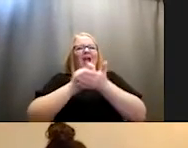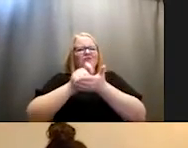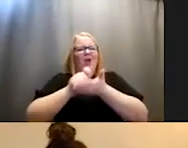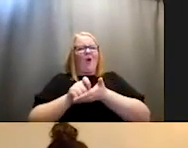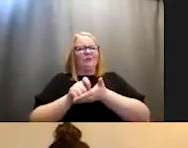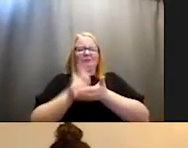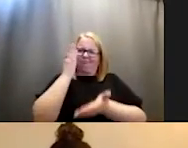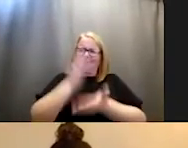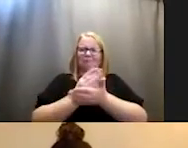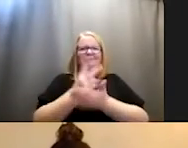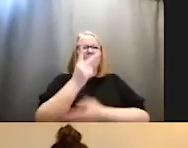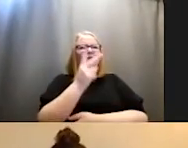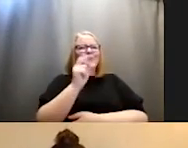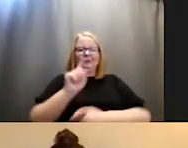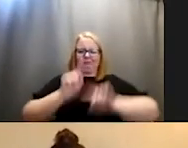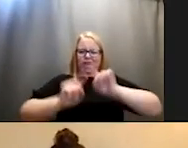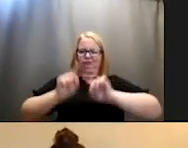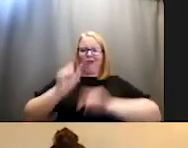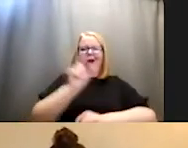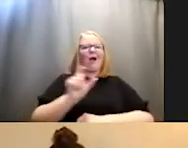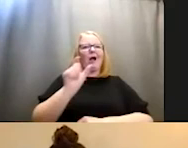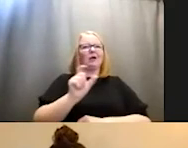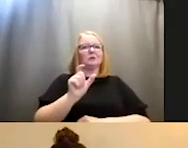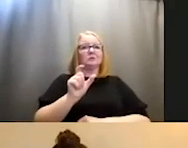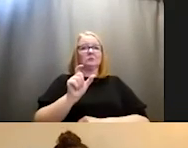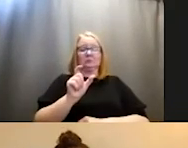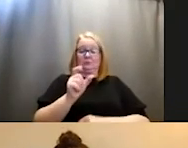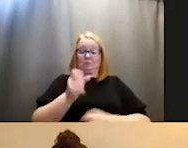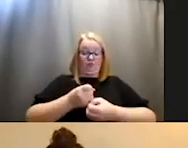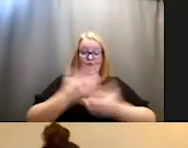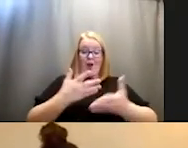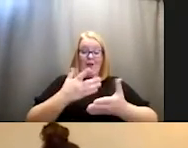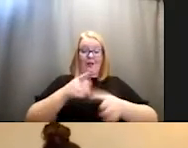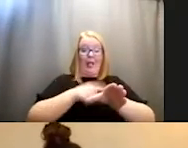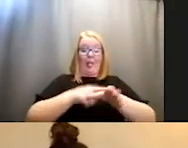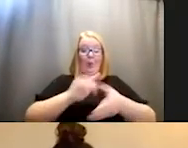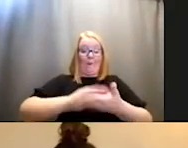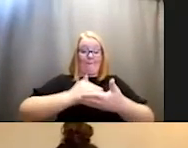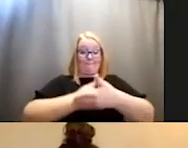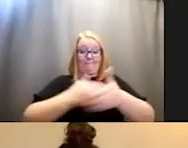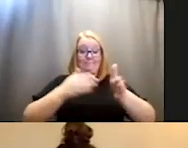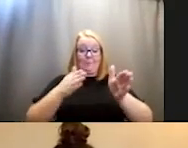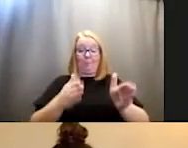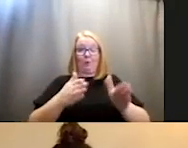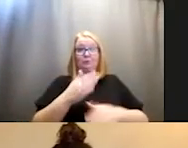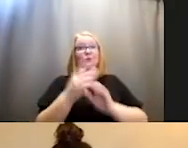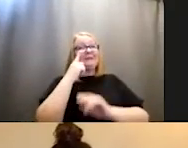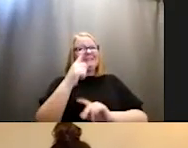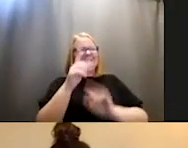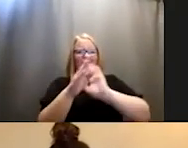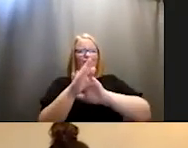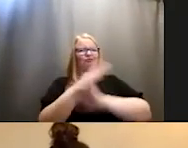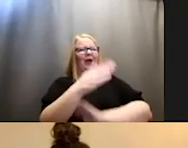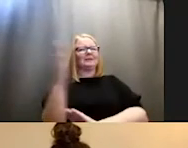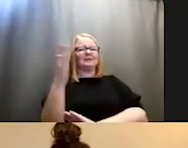20 colours. And like the artist crayons, they were sold in a bright yellow box, which you can see on the right-hand side here, with a black